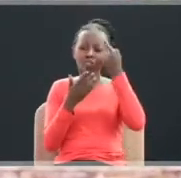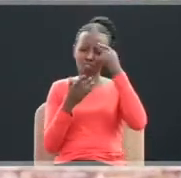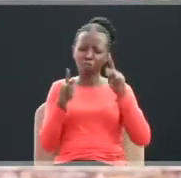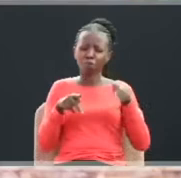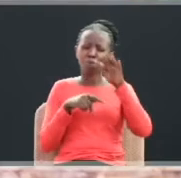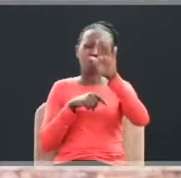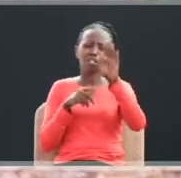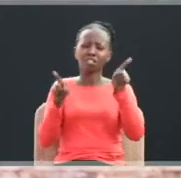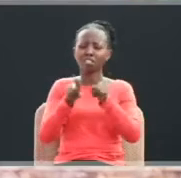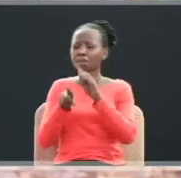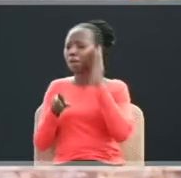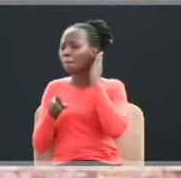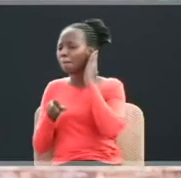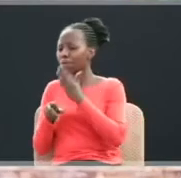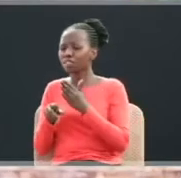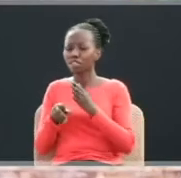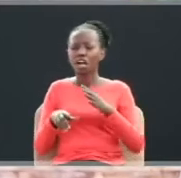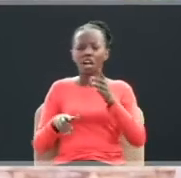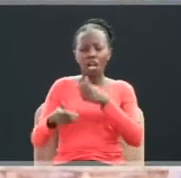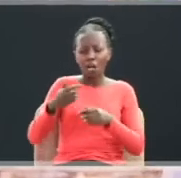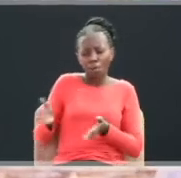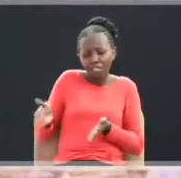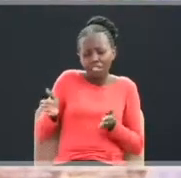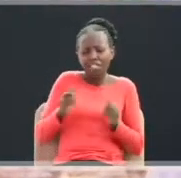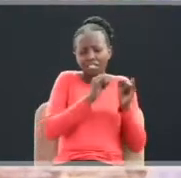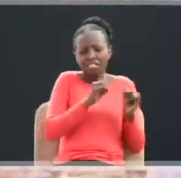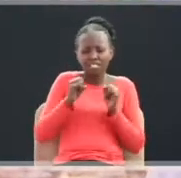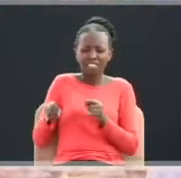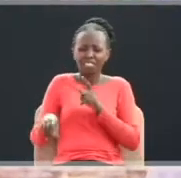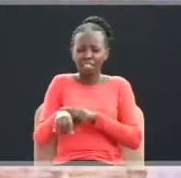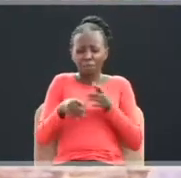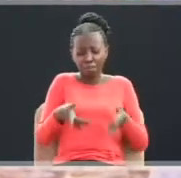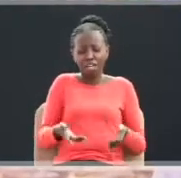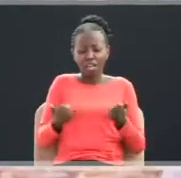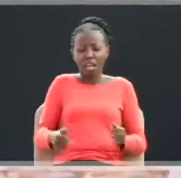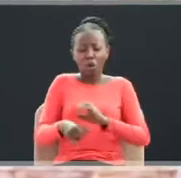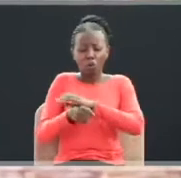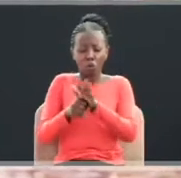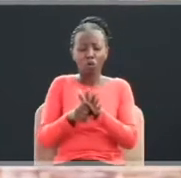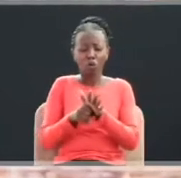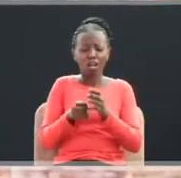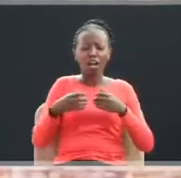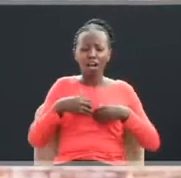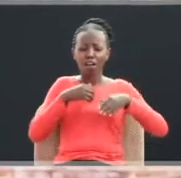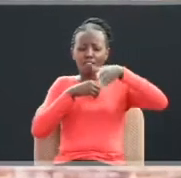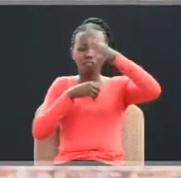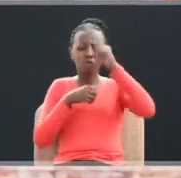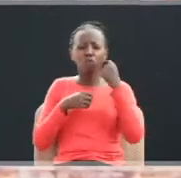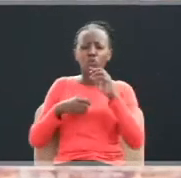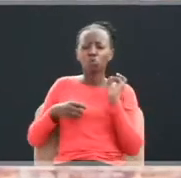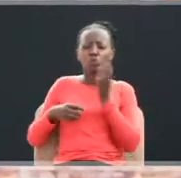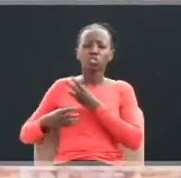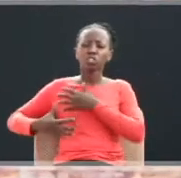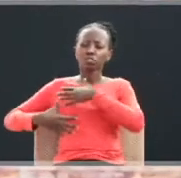like Peter, we have come to encourage one another in this season of corona. To say, there is a God we have trusted in. To